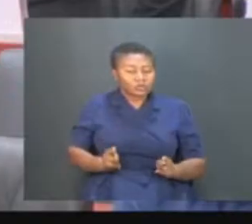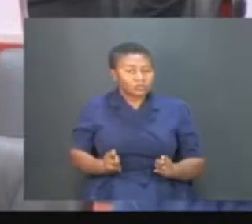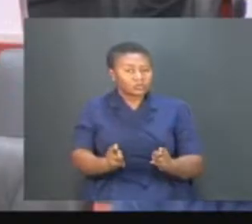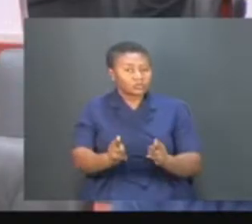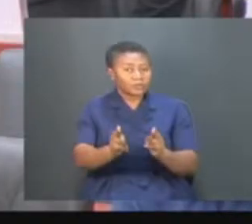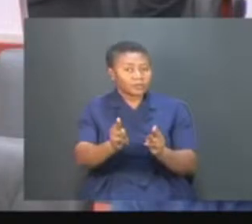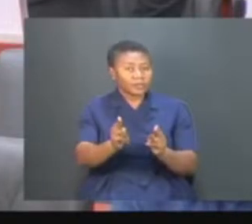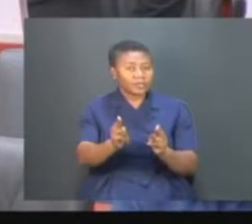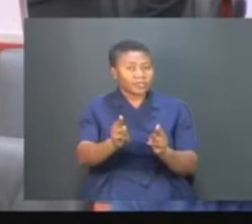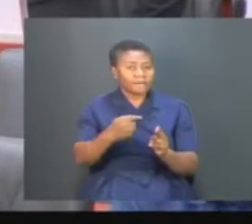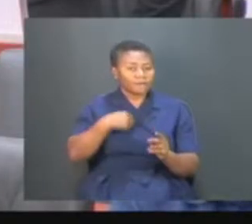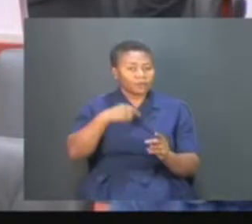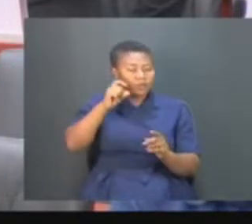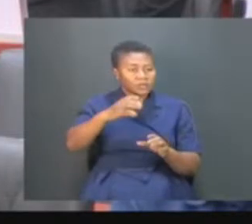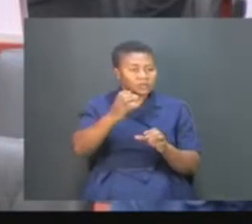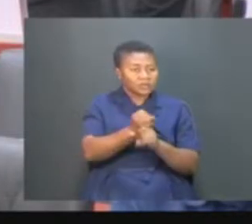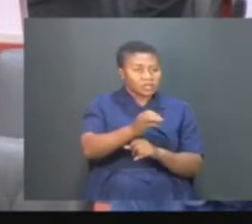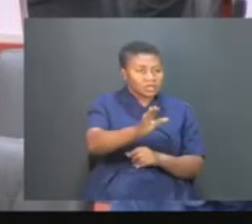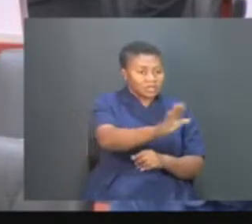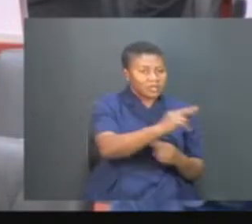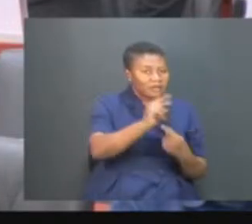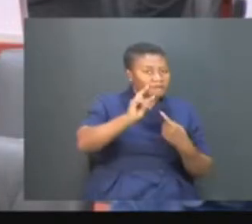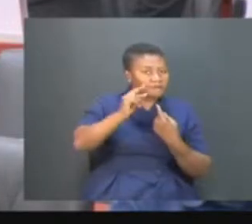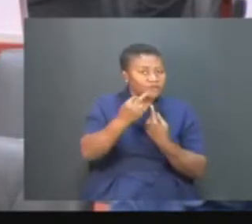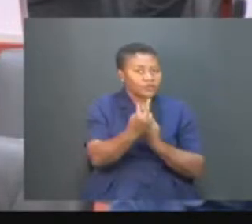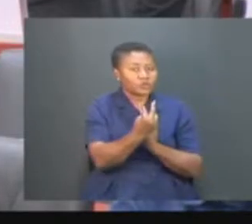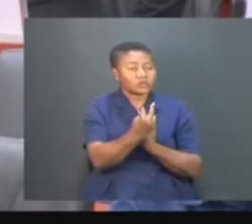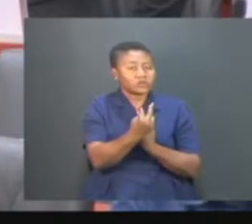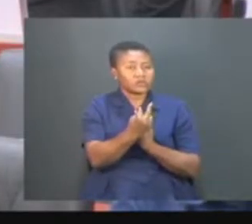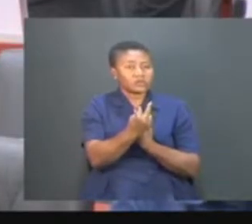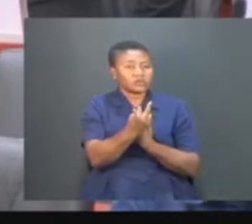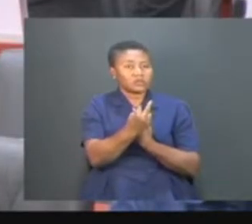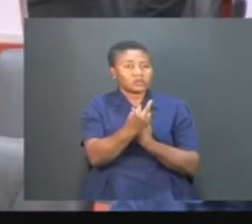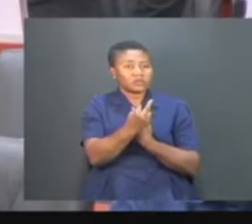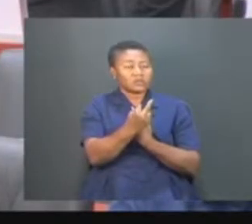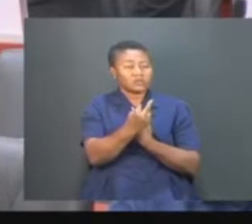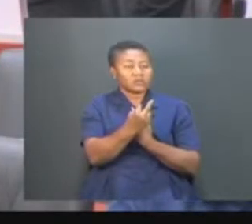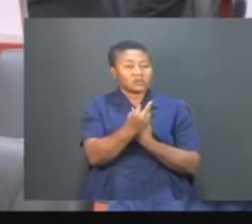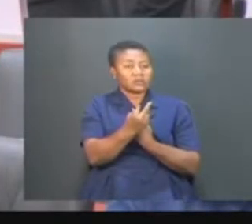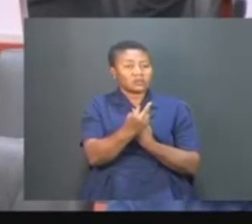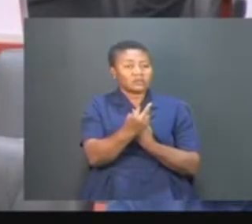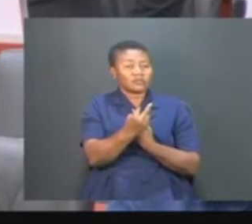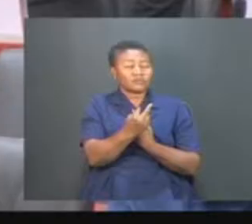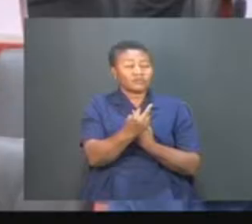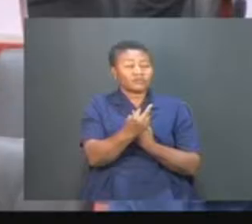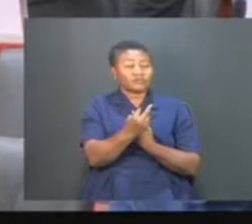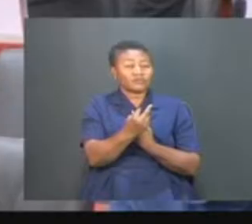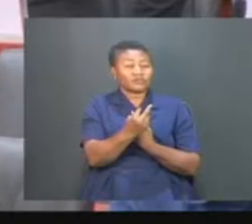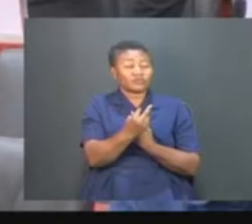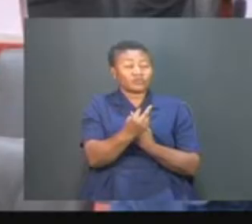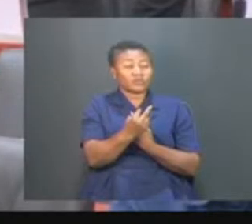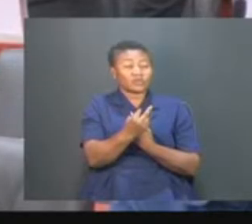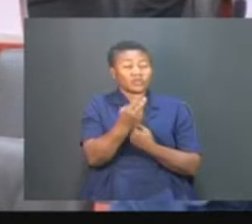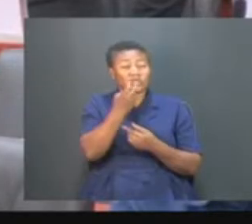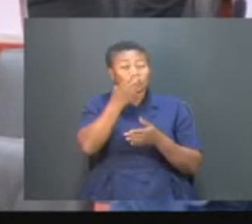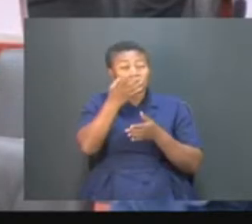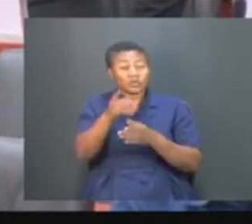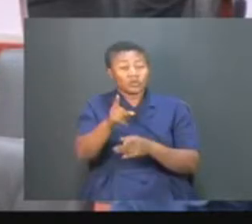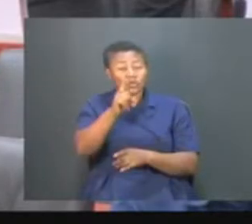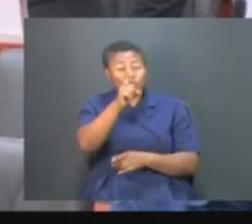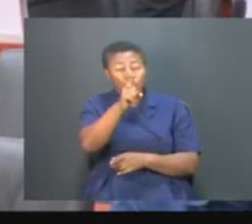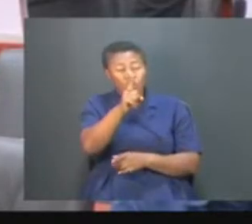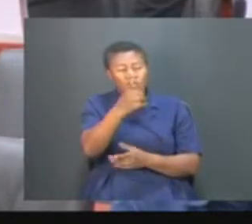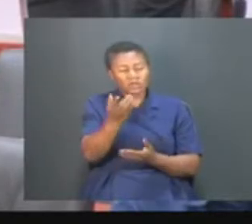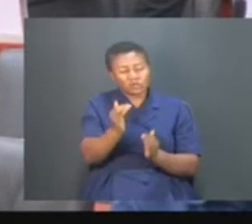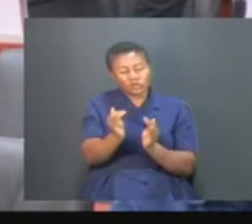their views also on board. But don't just oppose it and say that we don't know what we are doing, because, Mr. Speaker, this is one of the smallest bills we've done